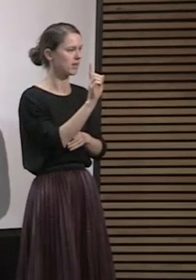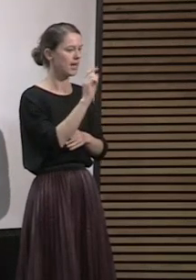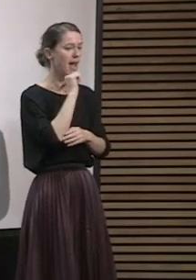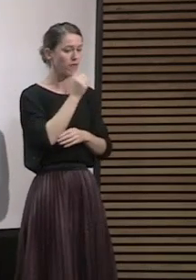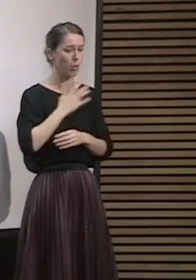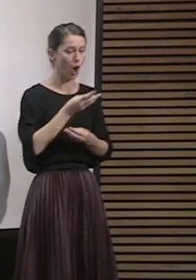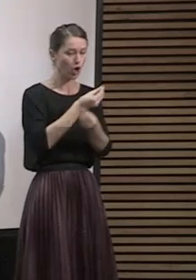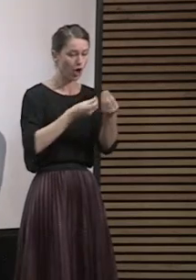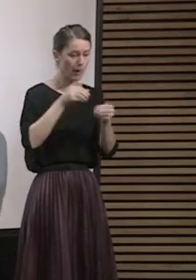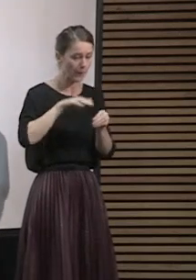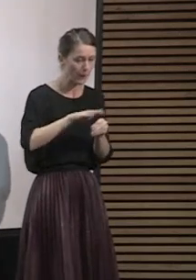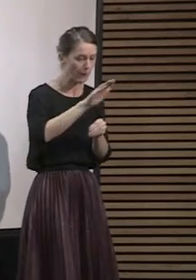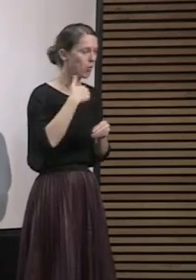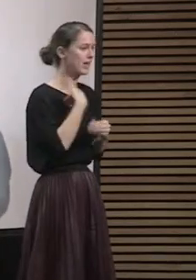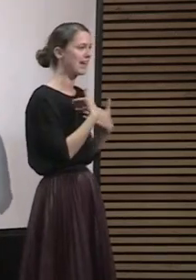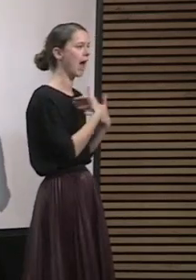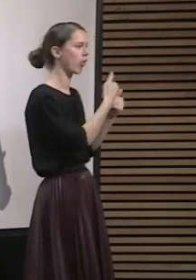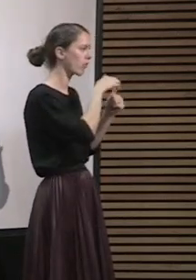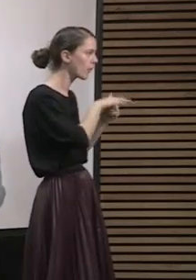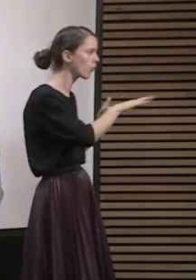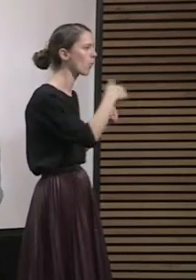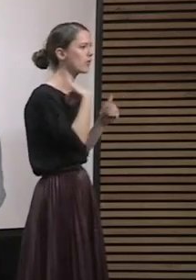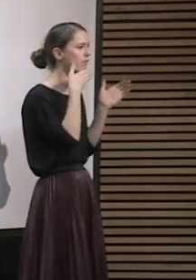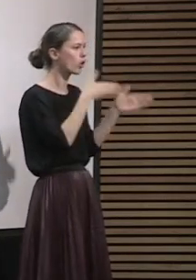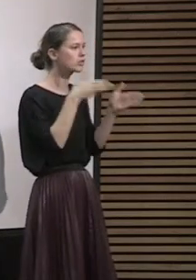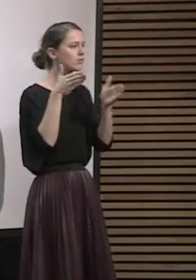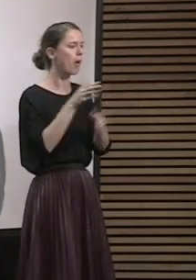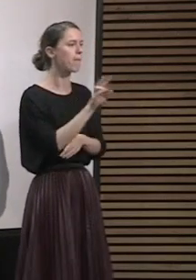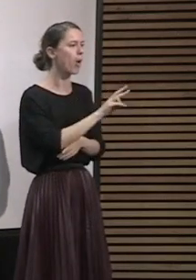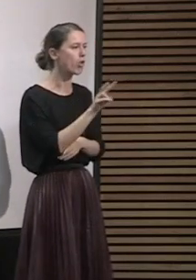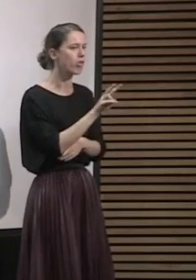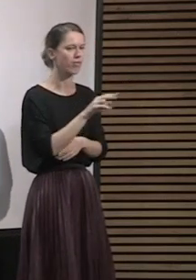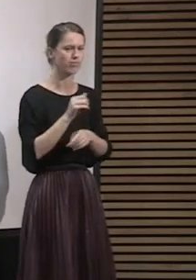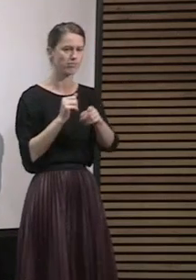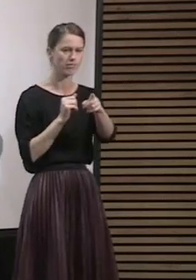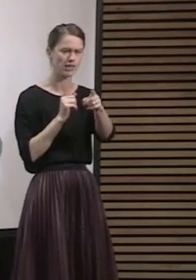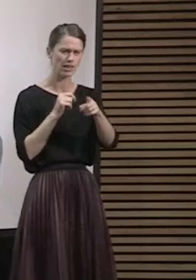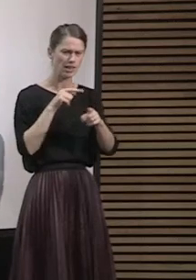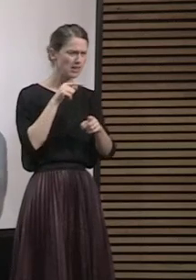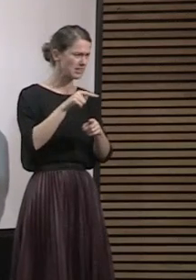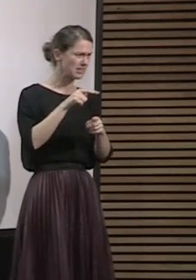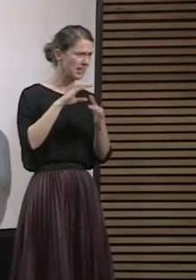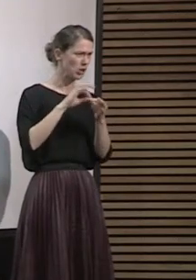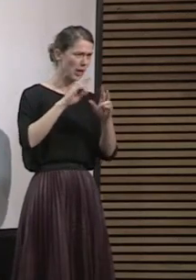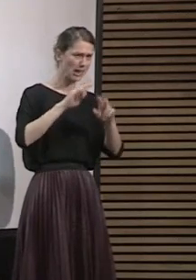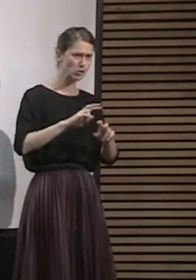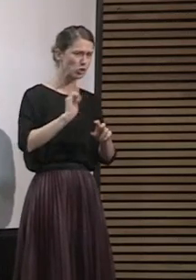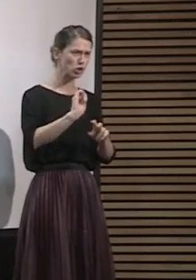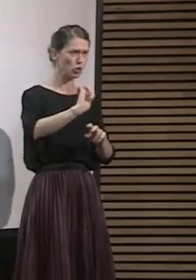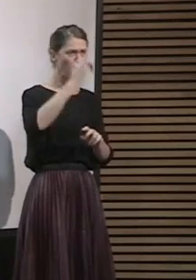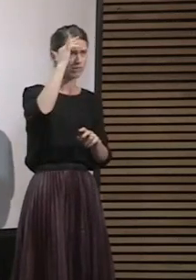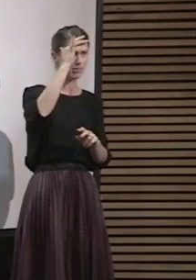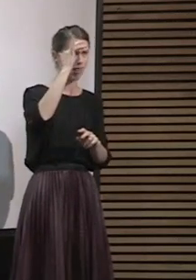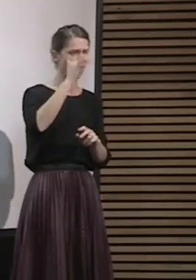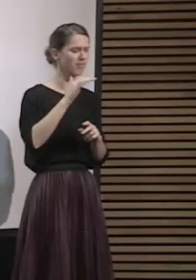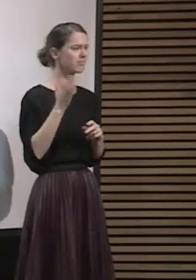health response, and we continue to stand by that. Ben? On any analysis, or is it just this is an underlying, this is what we... It's both a principle, and